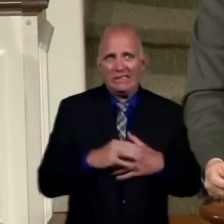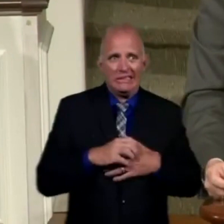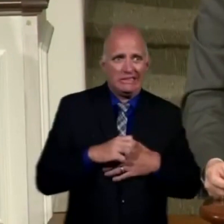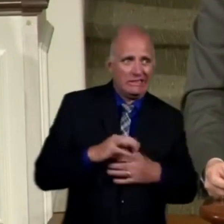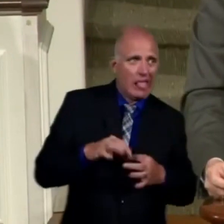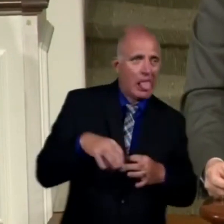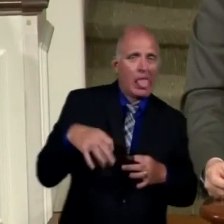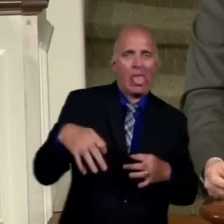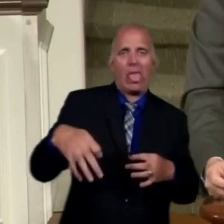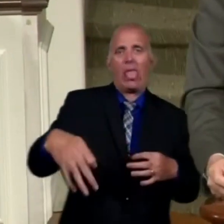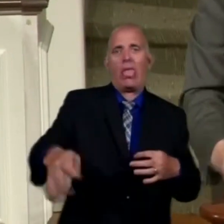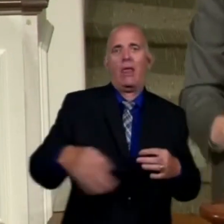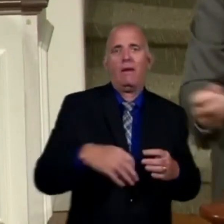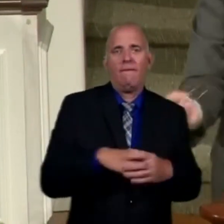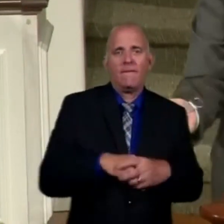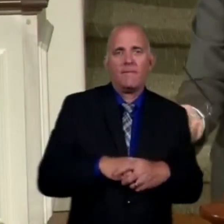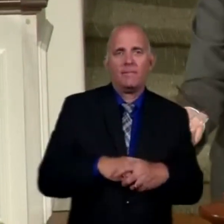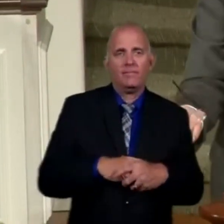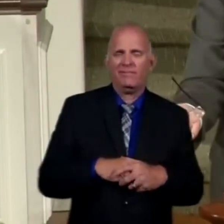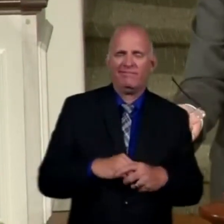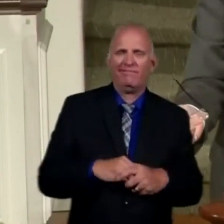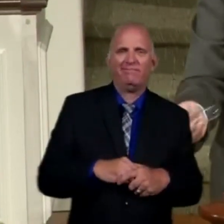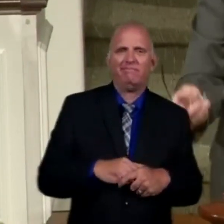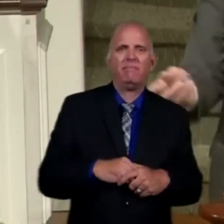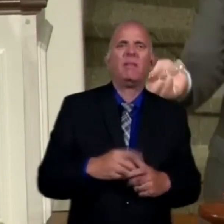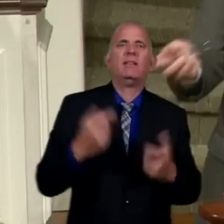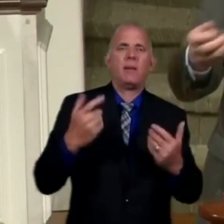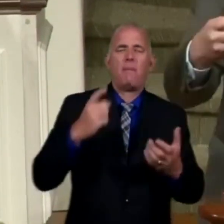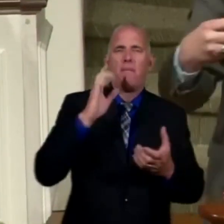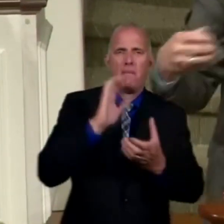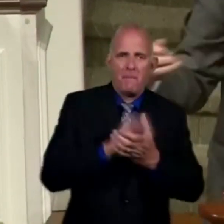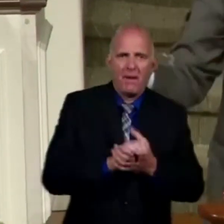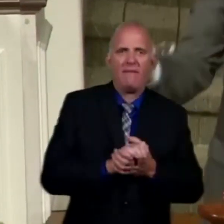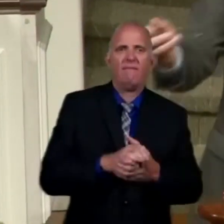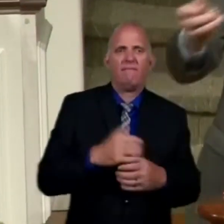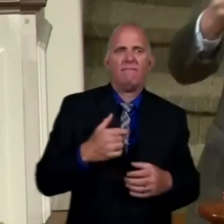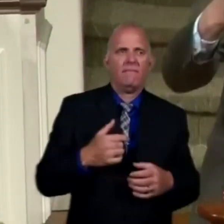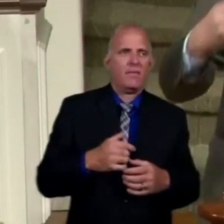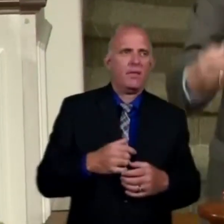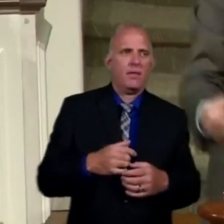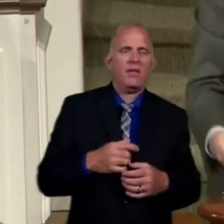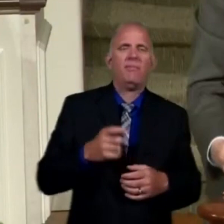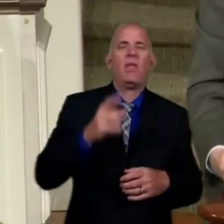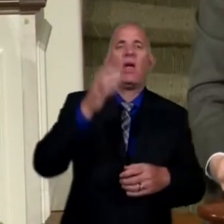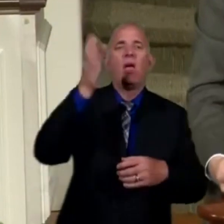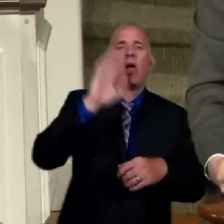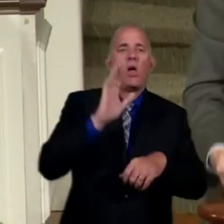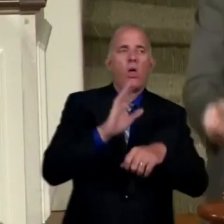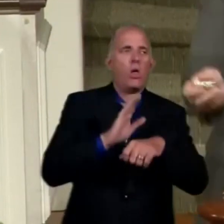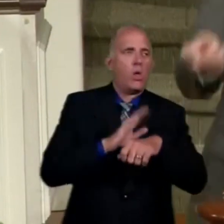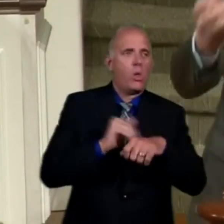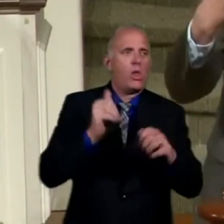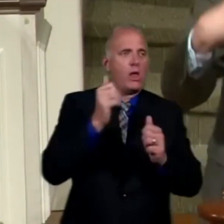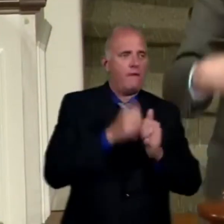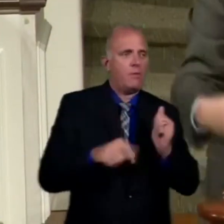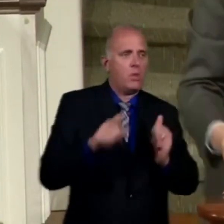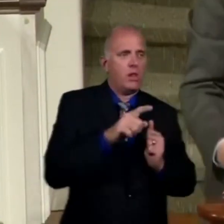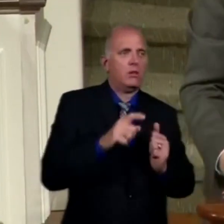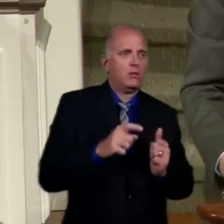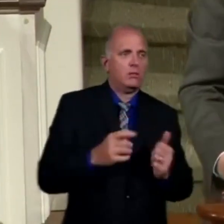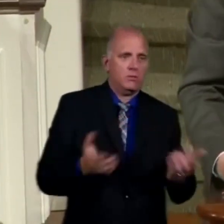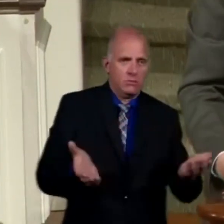baptized. He said, if you believe on me, you know, God called everybody in the New Testament Jesus. He called them